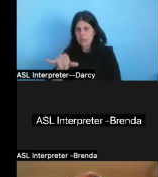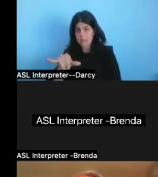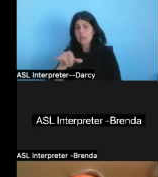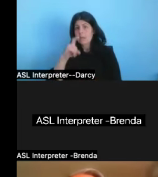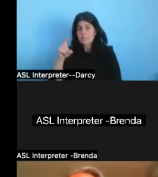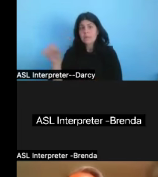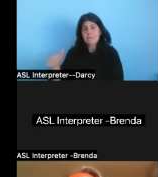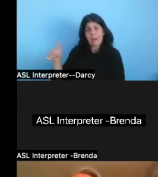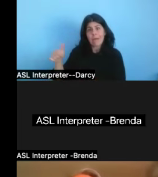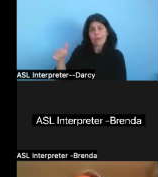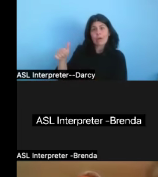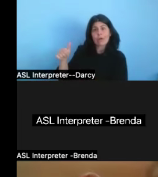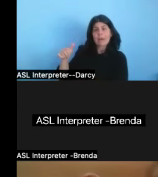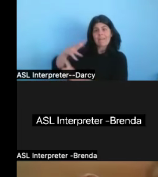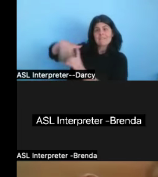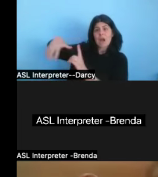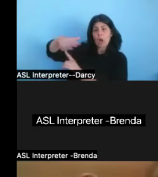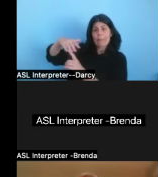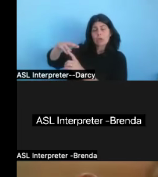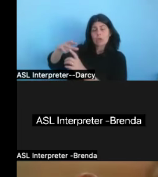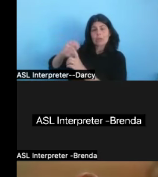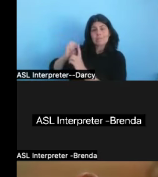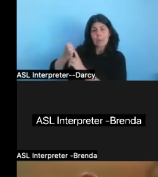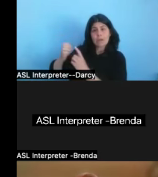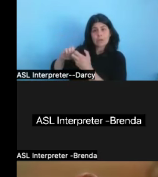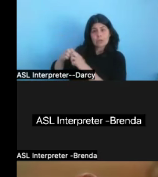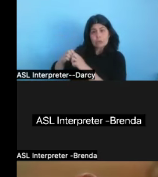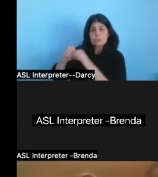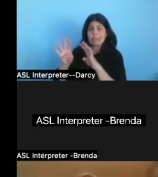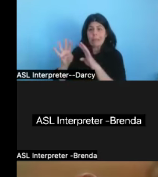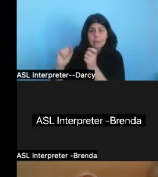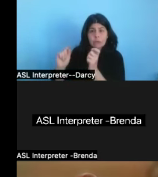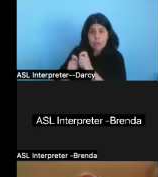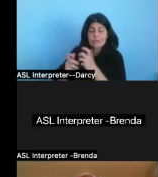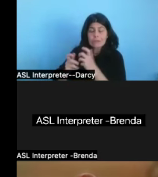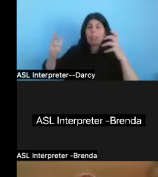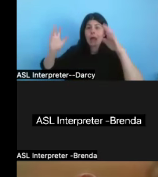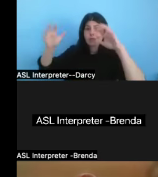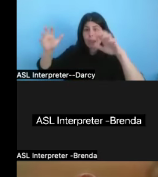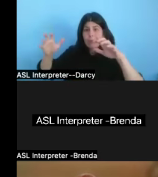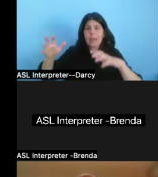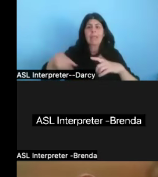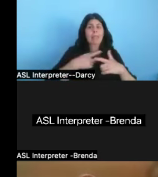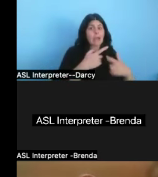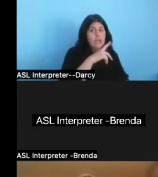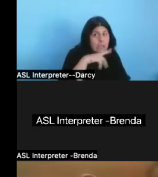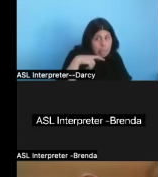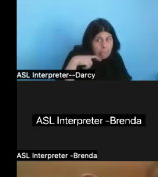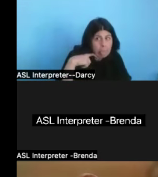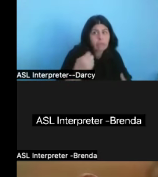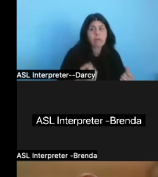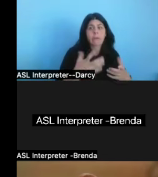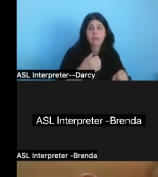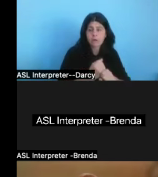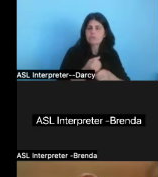situation related to climate change and the heavy rains and then the lack of rains over different years is